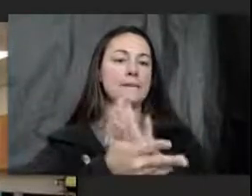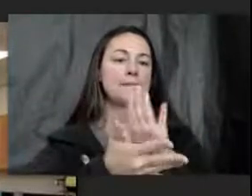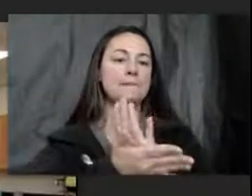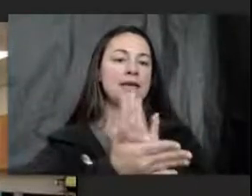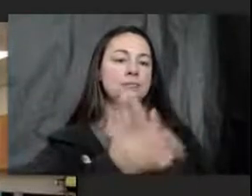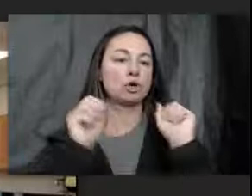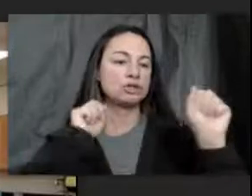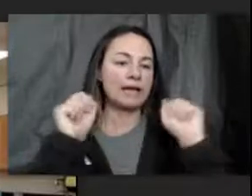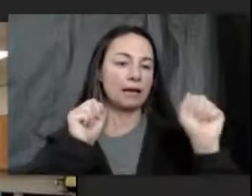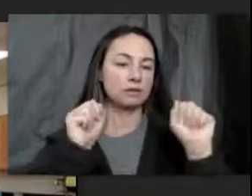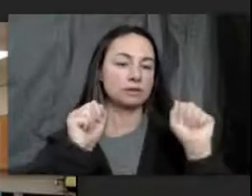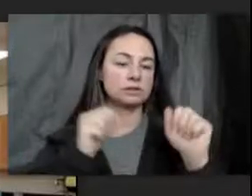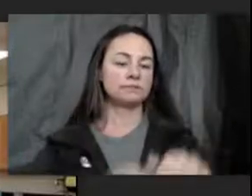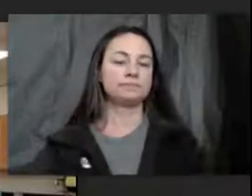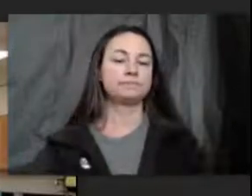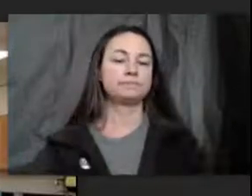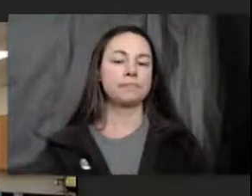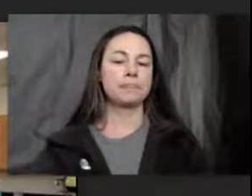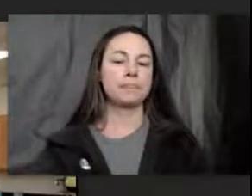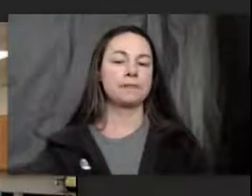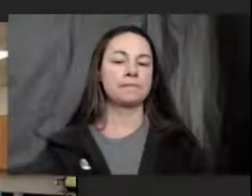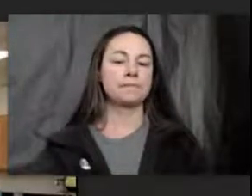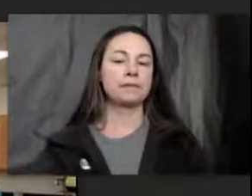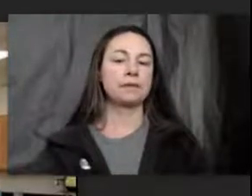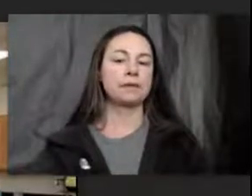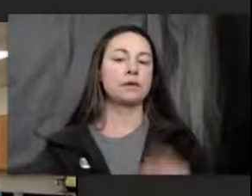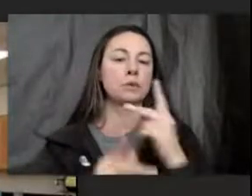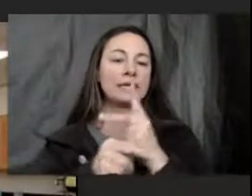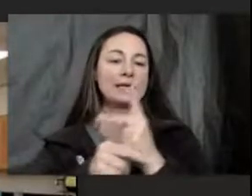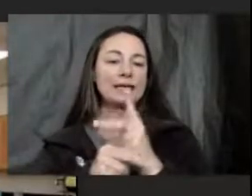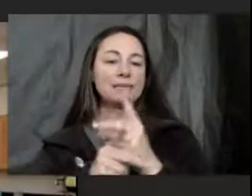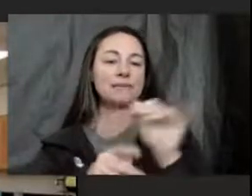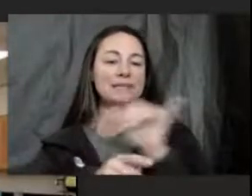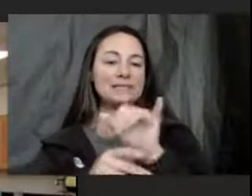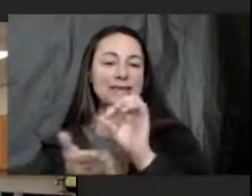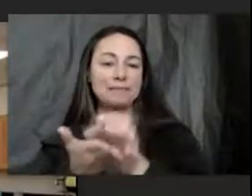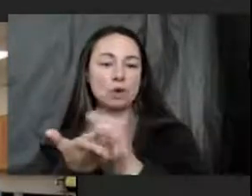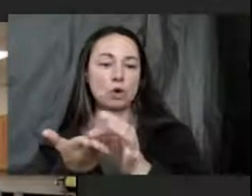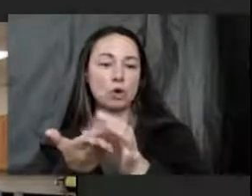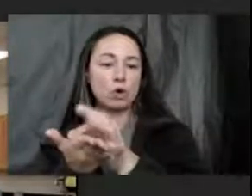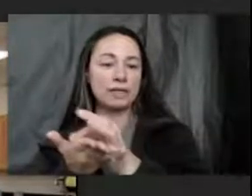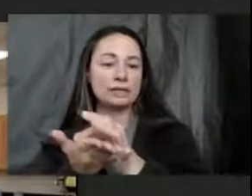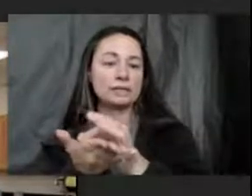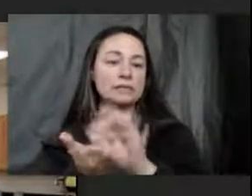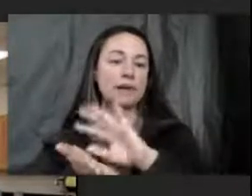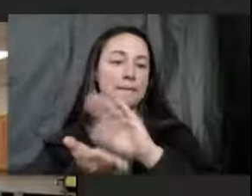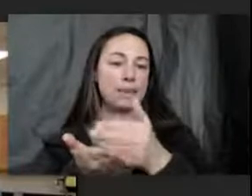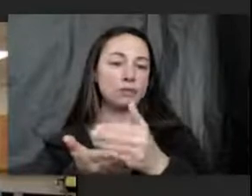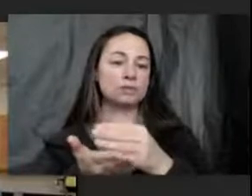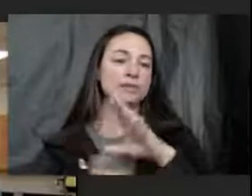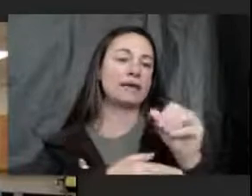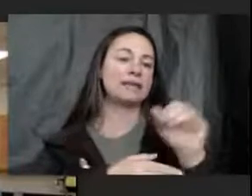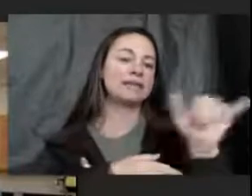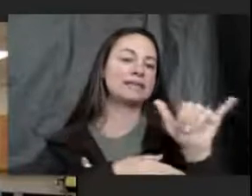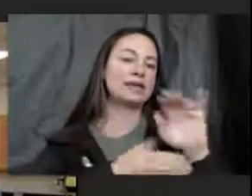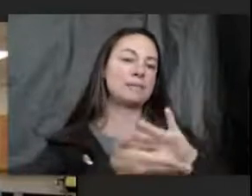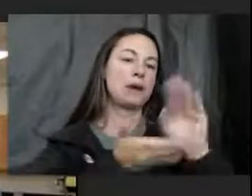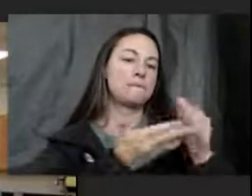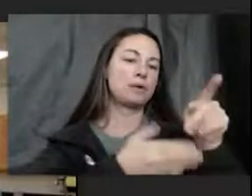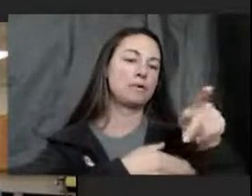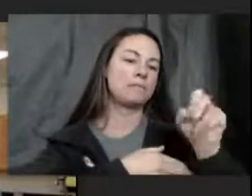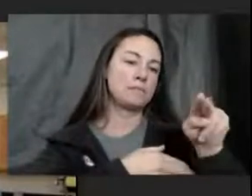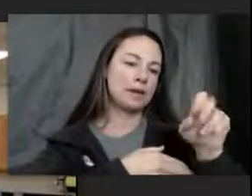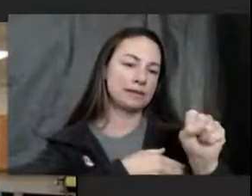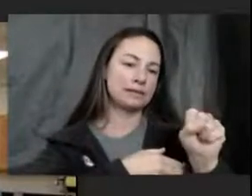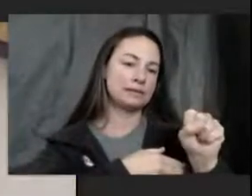surface, and keeping the same number of coins and the same number of pens in the pens and the